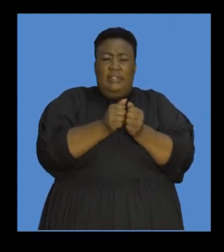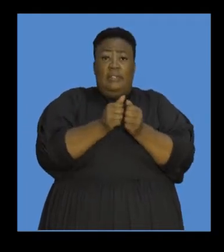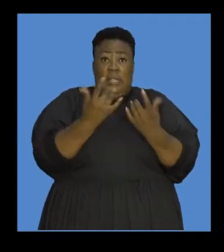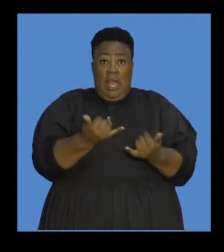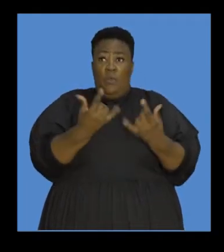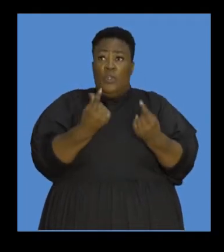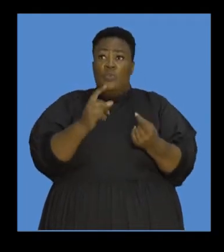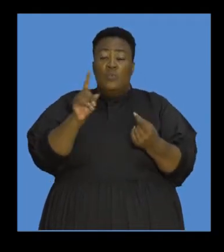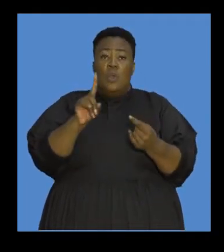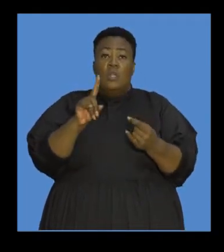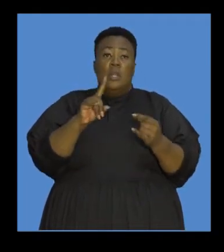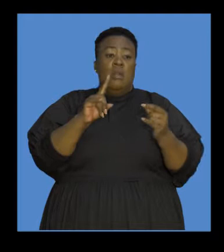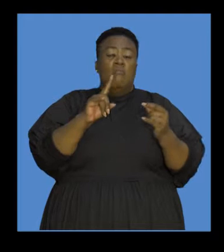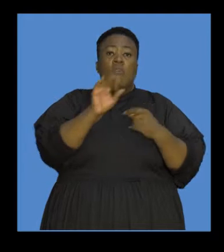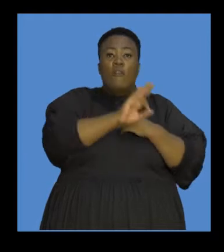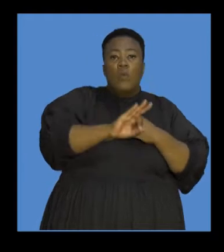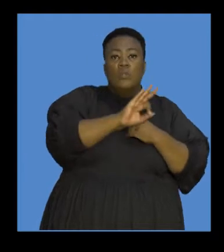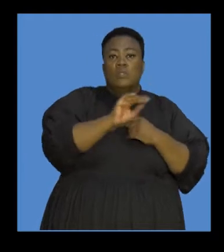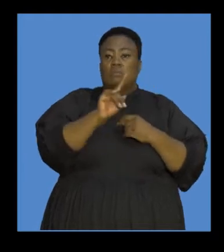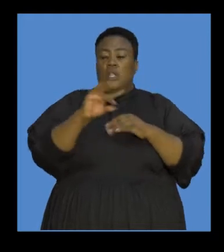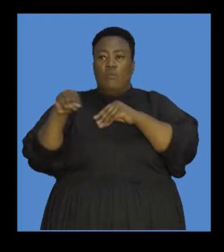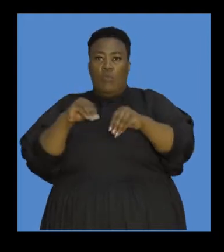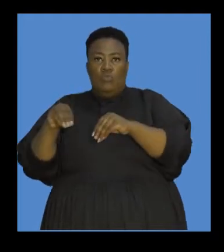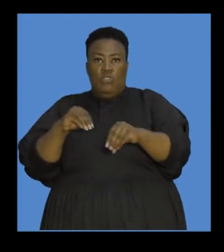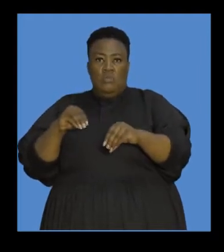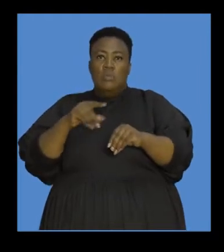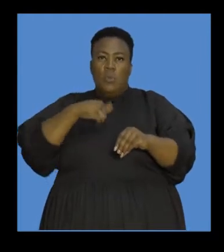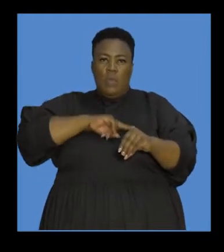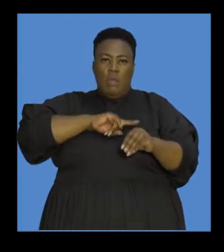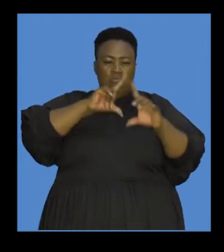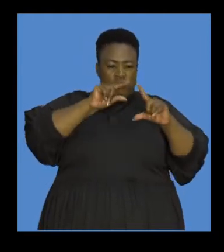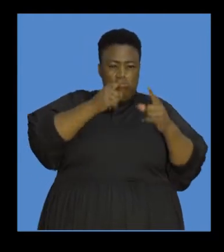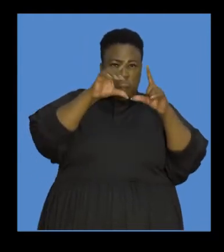going to do force and motion, and we're going to break this down. So,